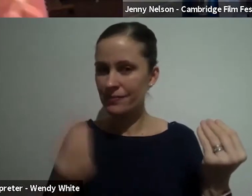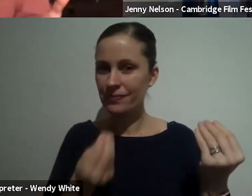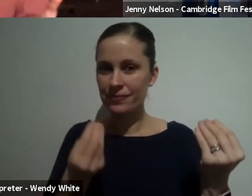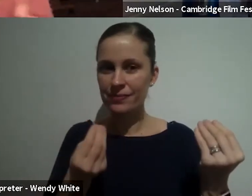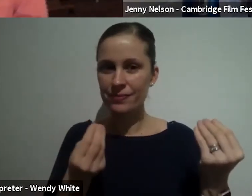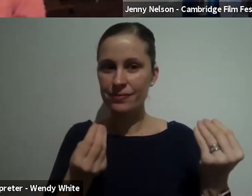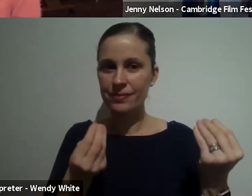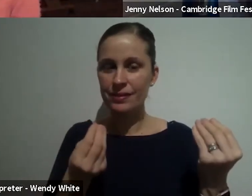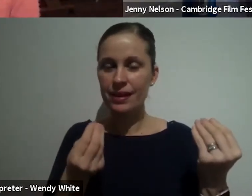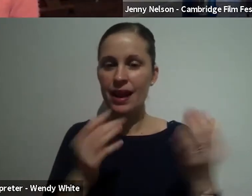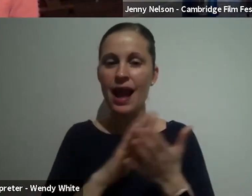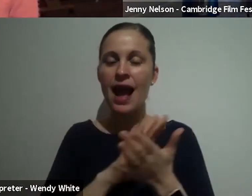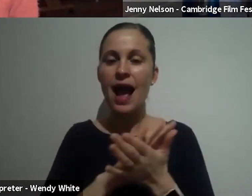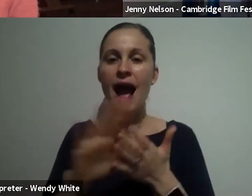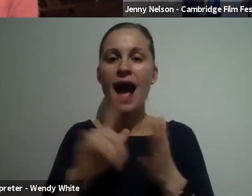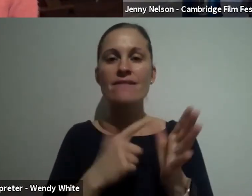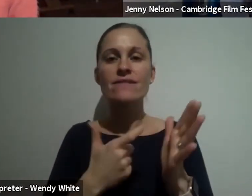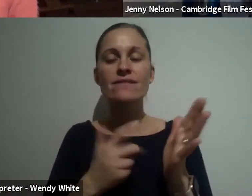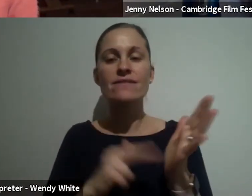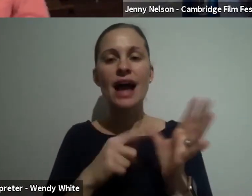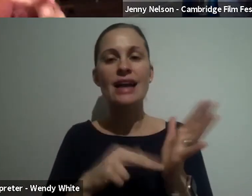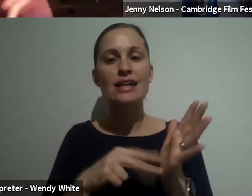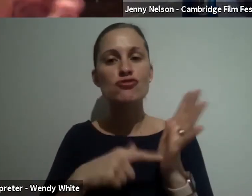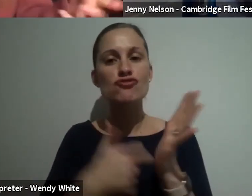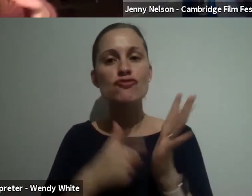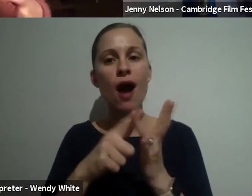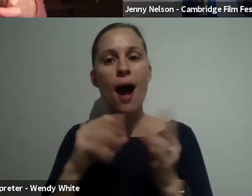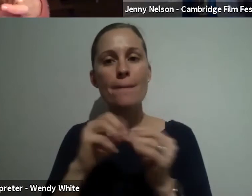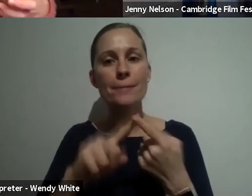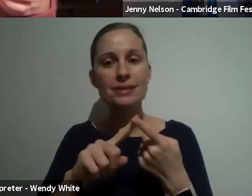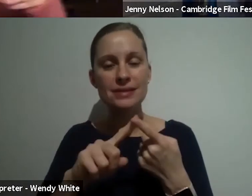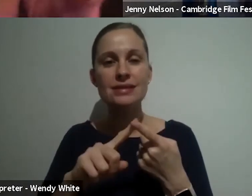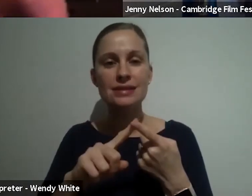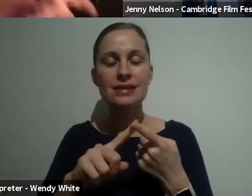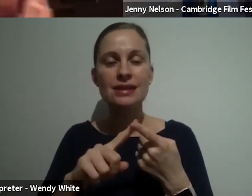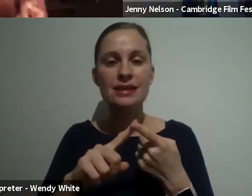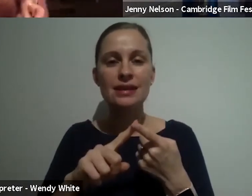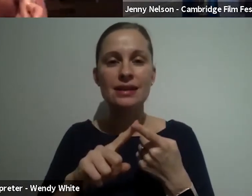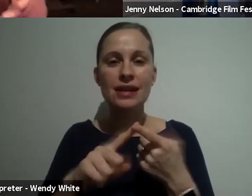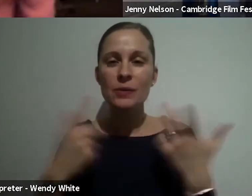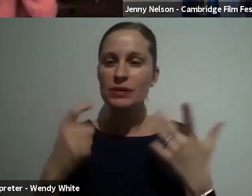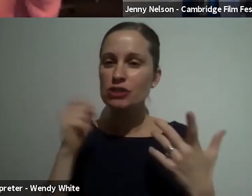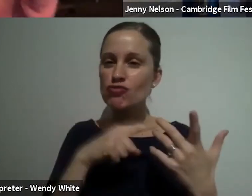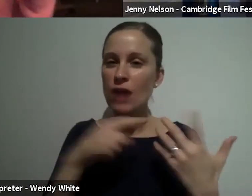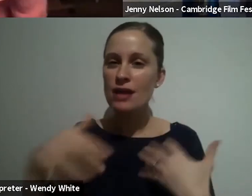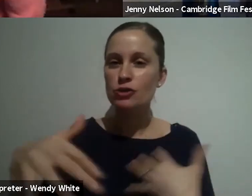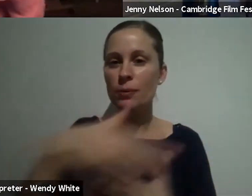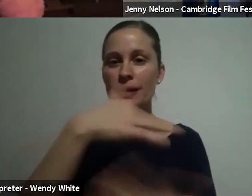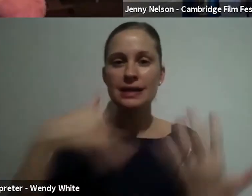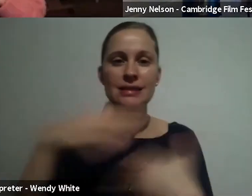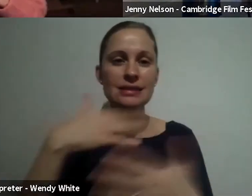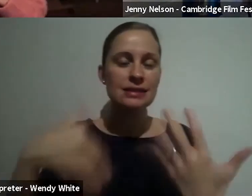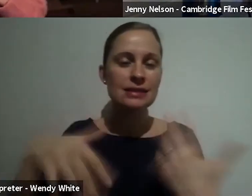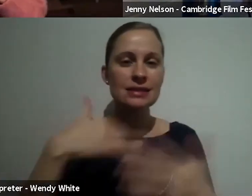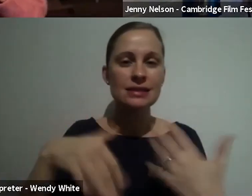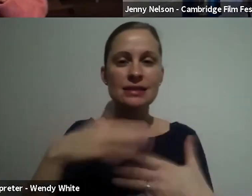urban tribes. And yeah. And it was this strange mix of